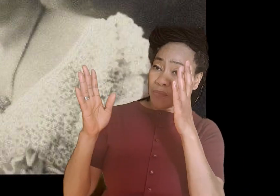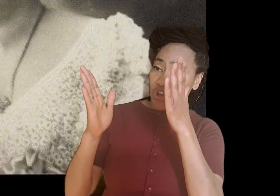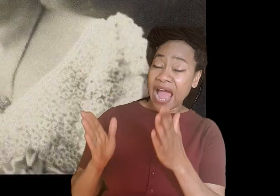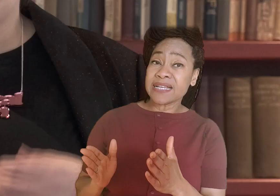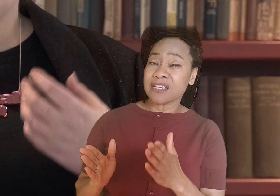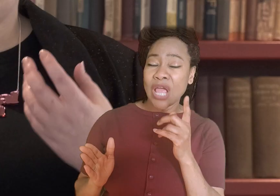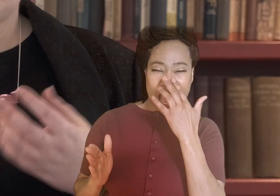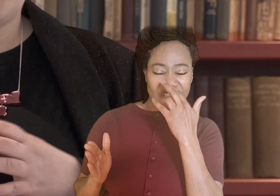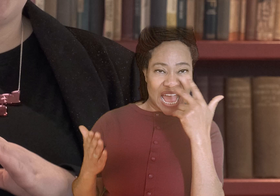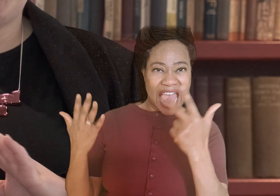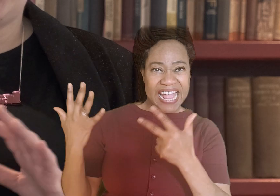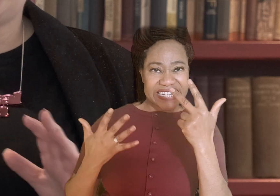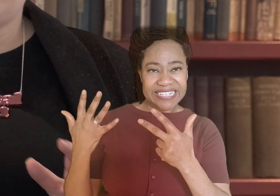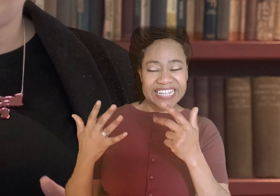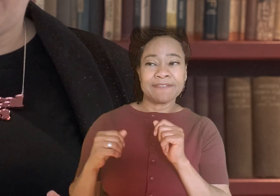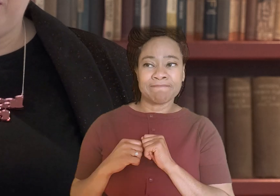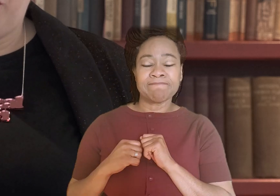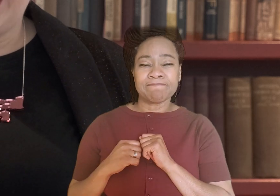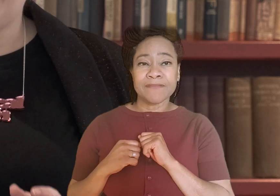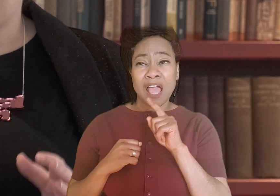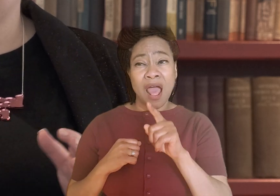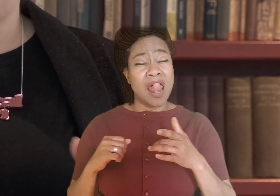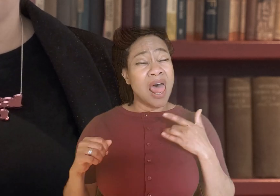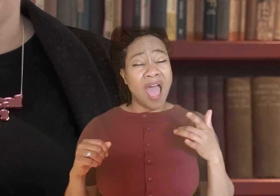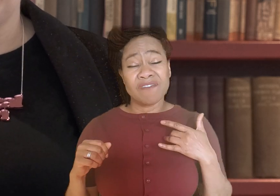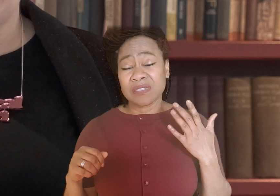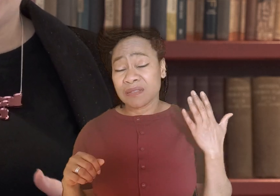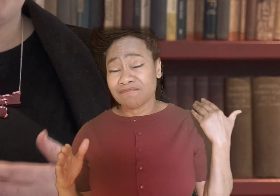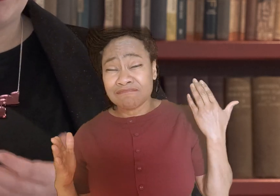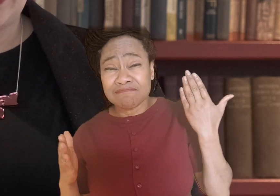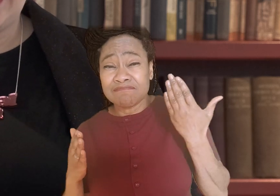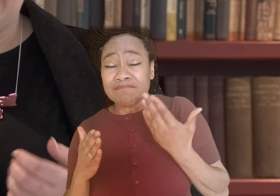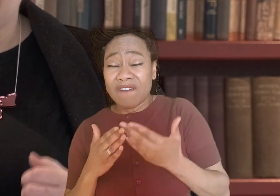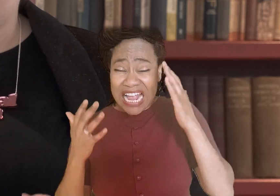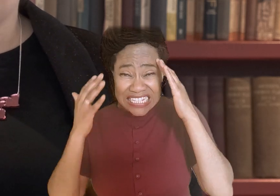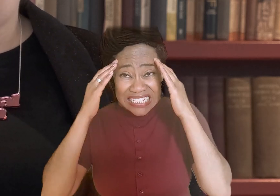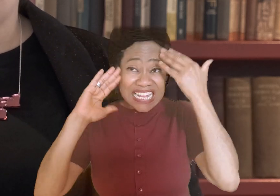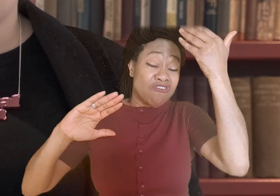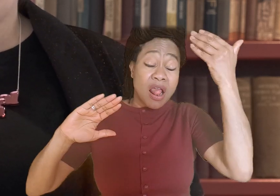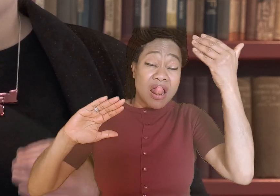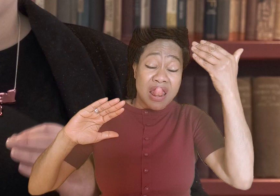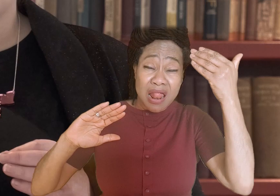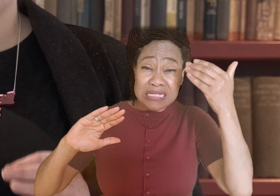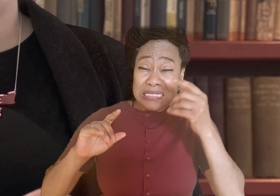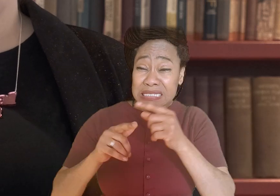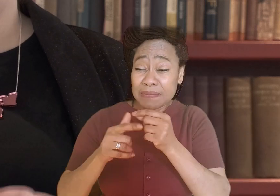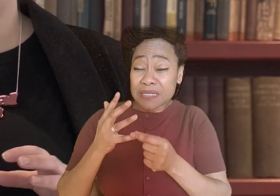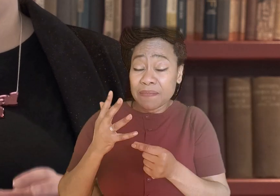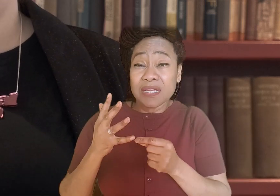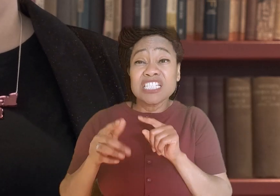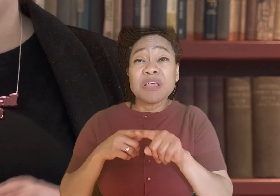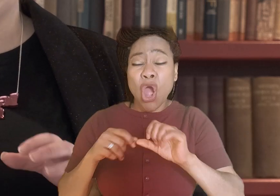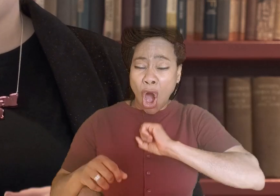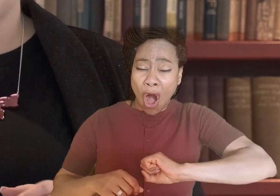of hysteria. She had suffered with a lifetime of hysterical symptoms, particularly a nervous cough, but also